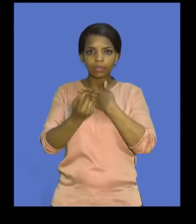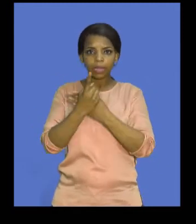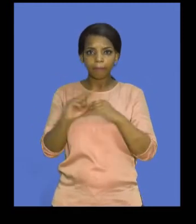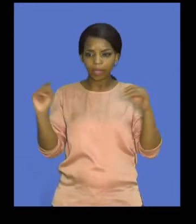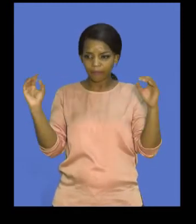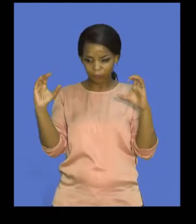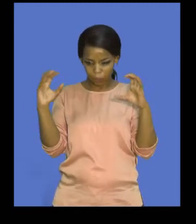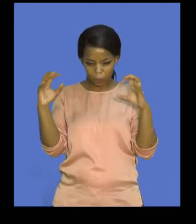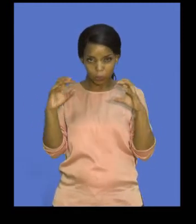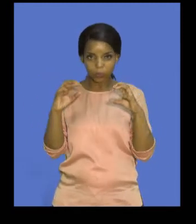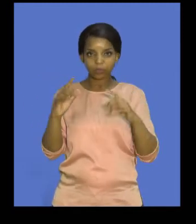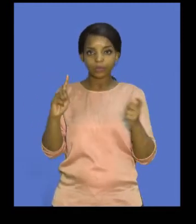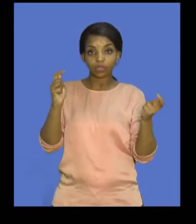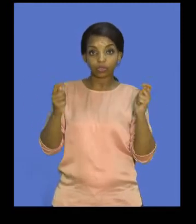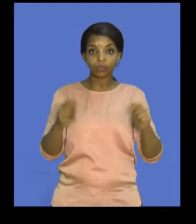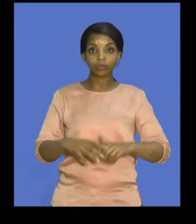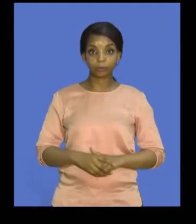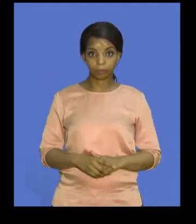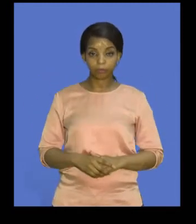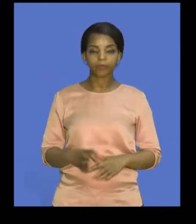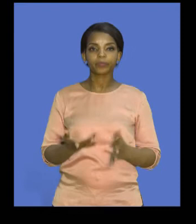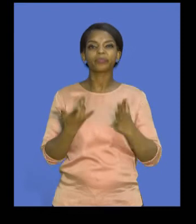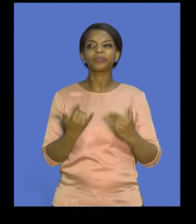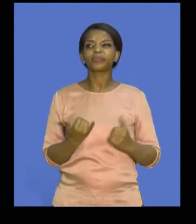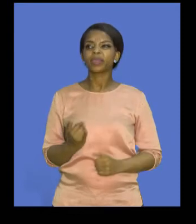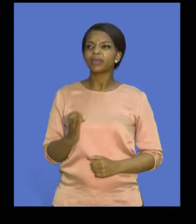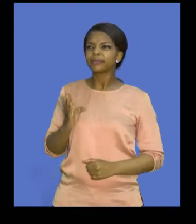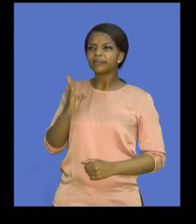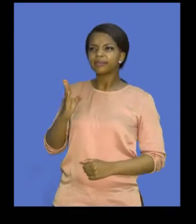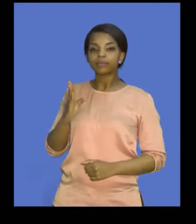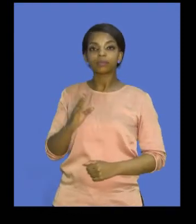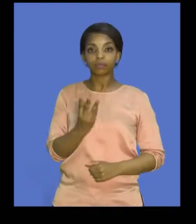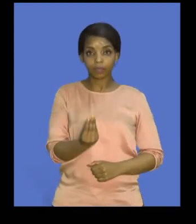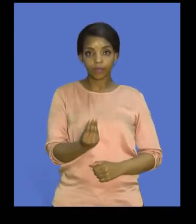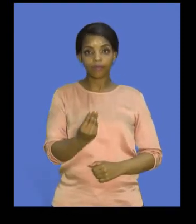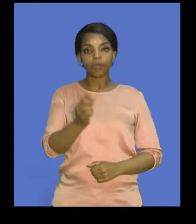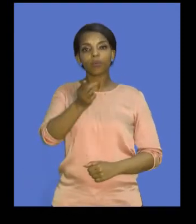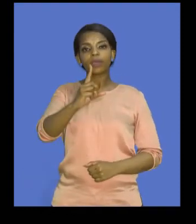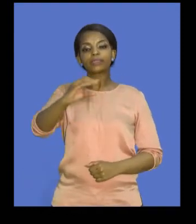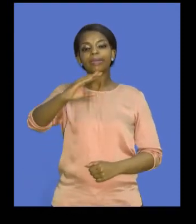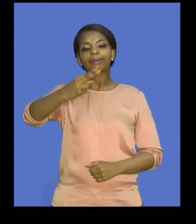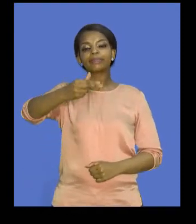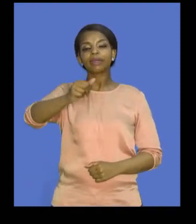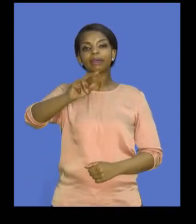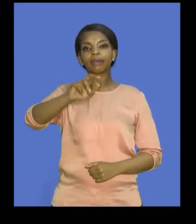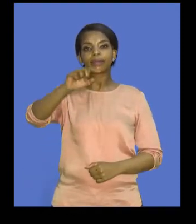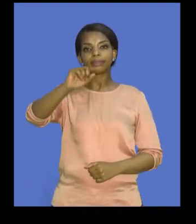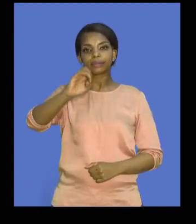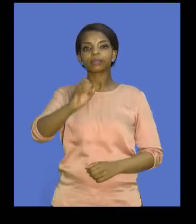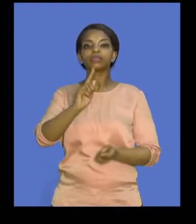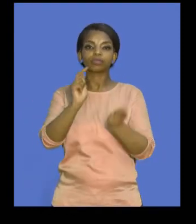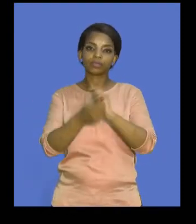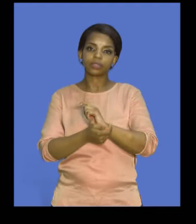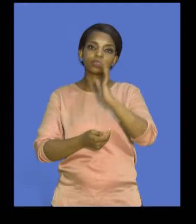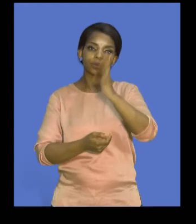So charge of one of the two charges is going to be changed. So this charge which we change or manipulate